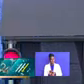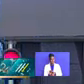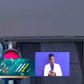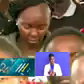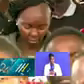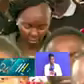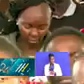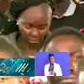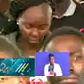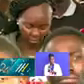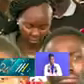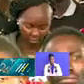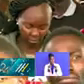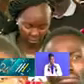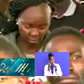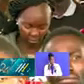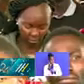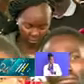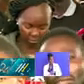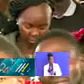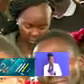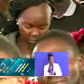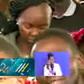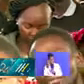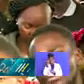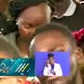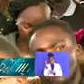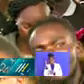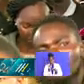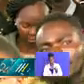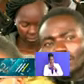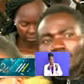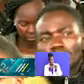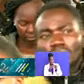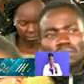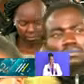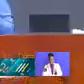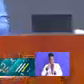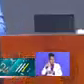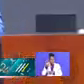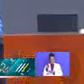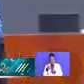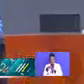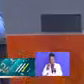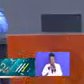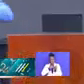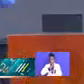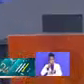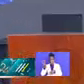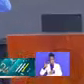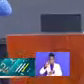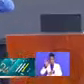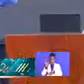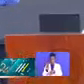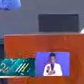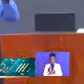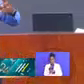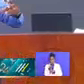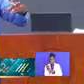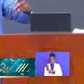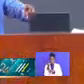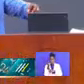you can literally find I don't know about East Africa but I can tell you in West Africa you can